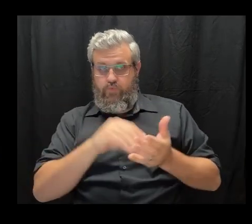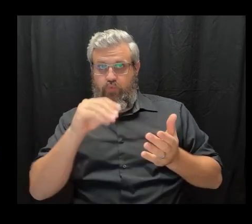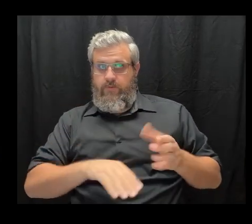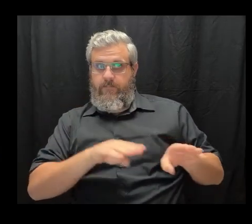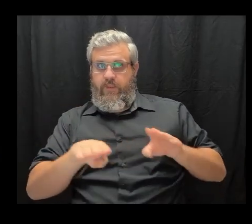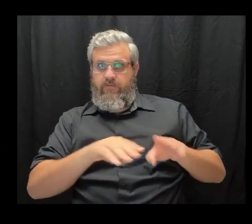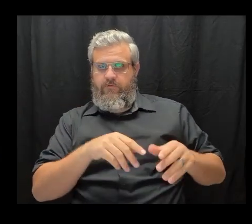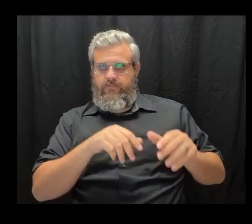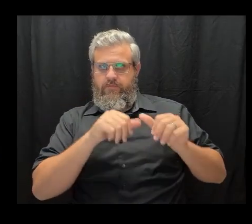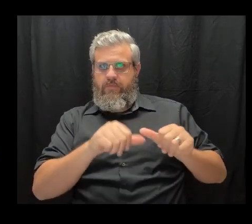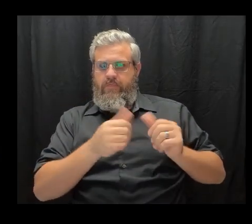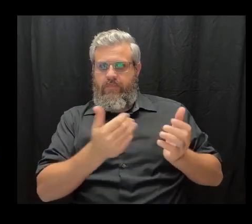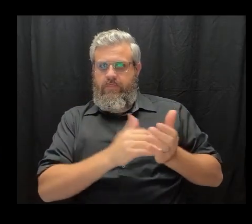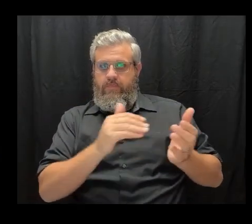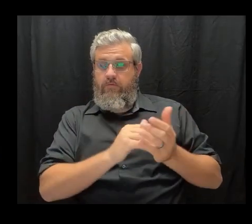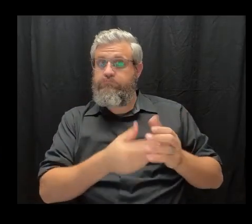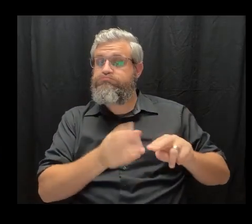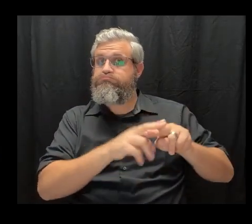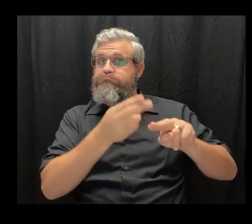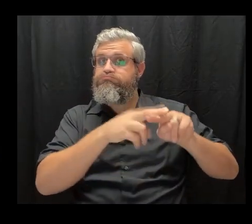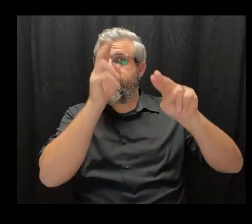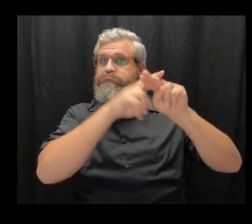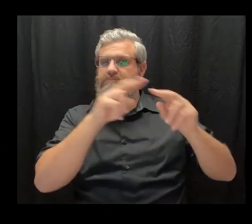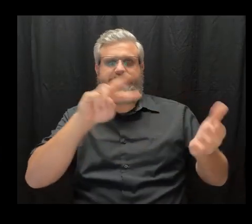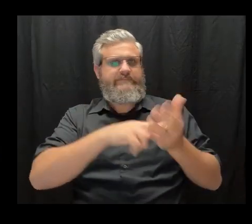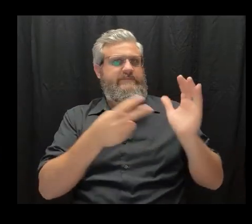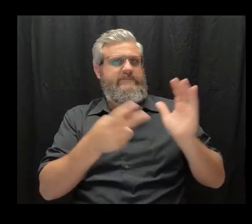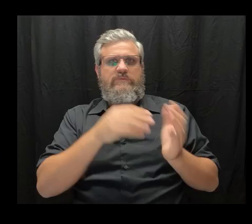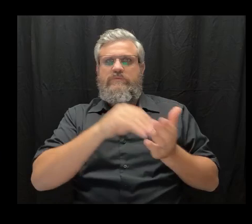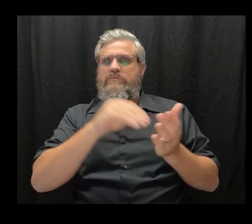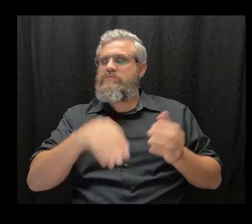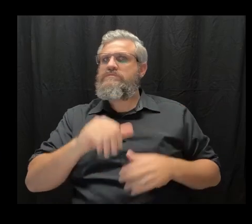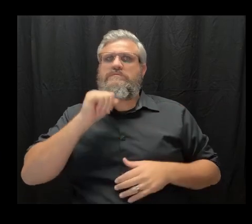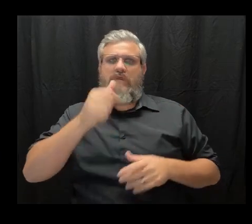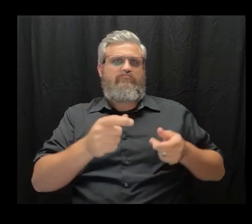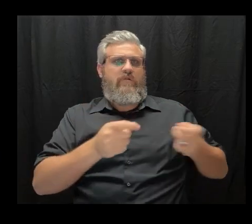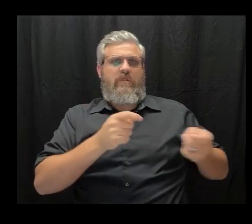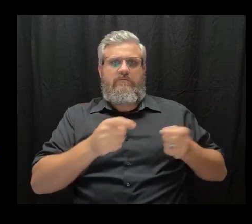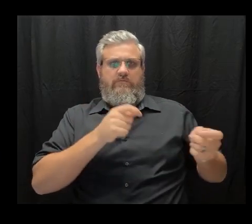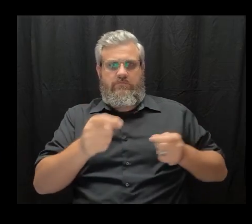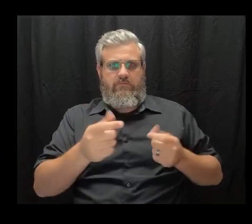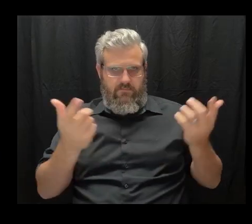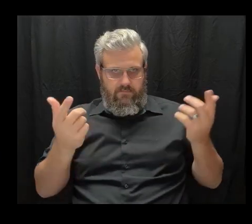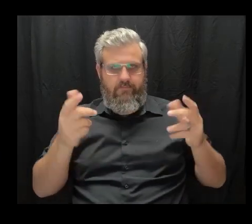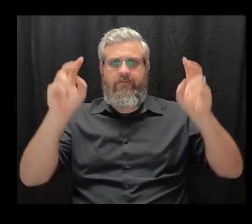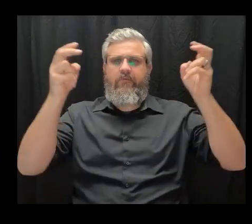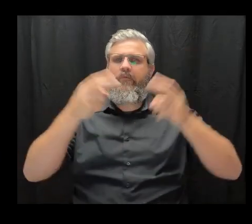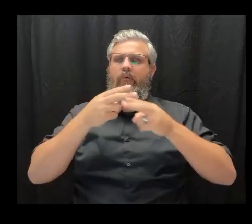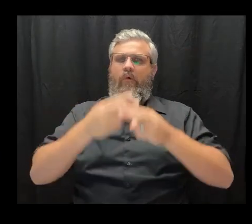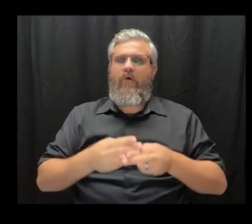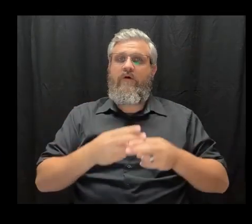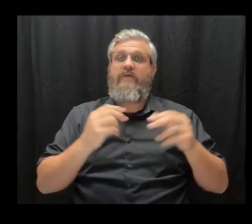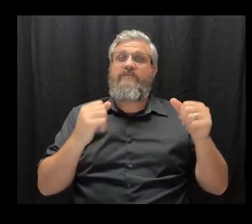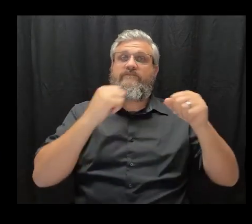this may indicate student dysregulation, commonly associated with a fight, flight, or freeze